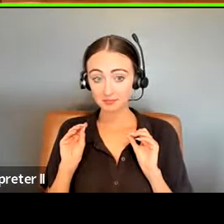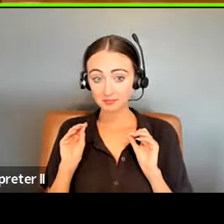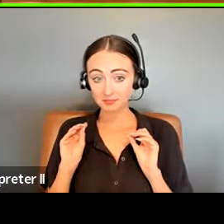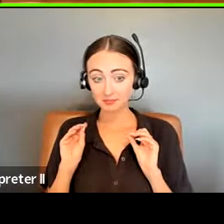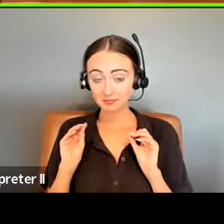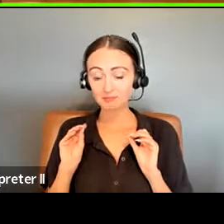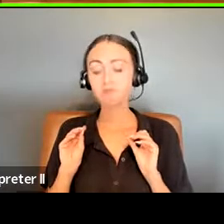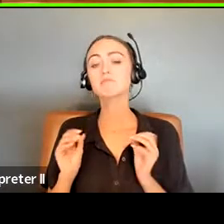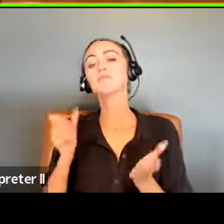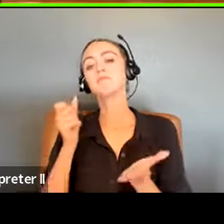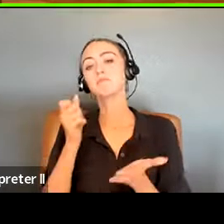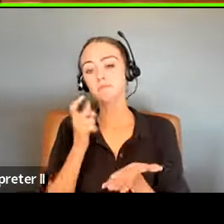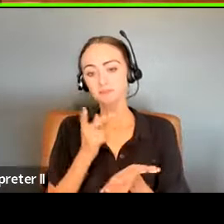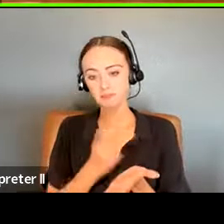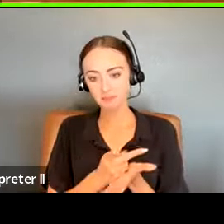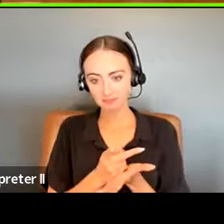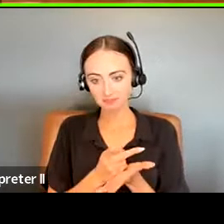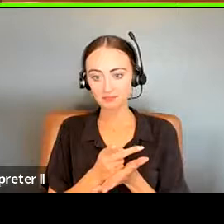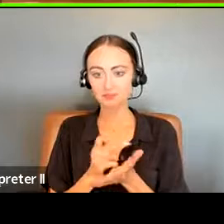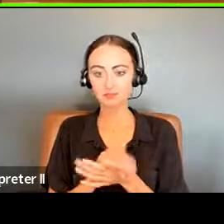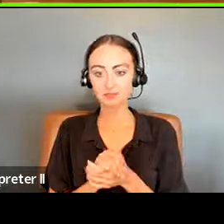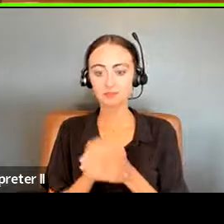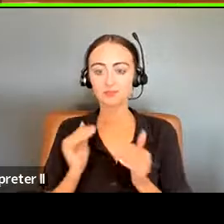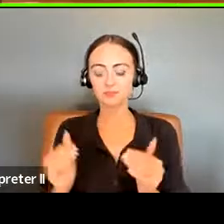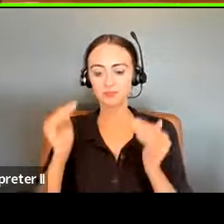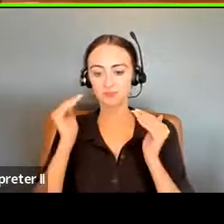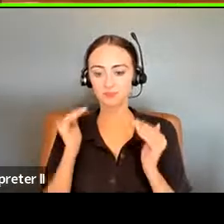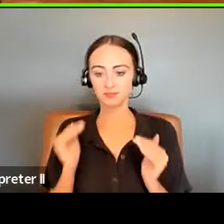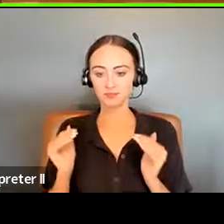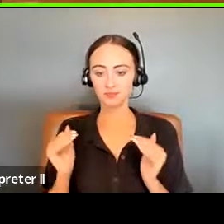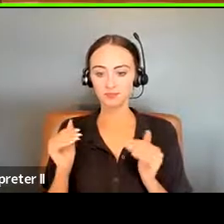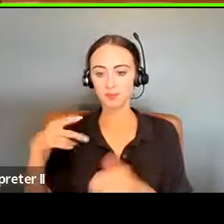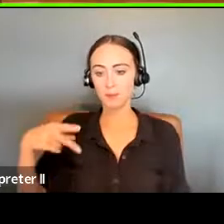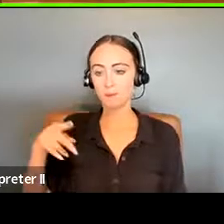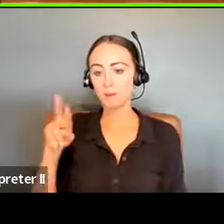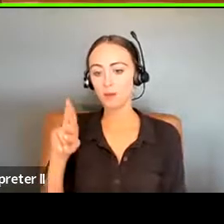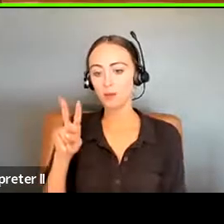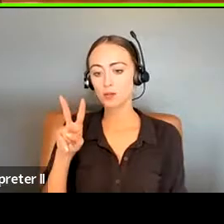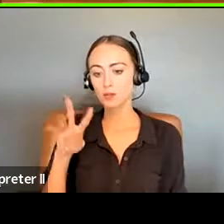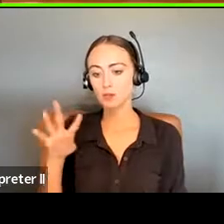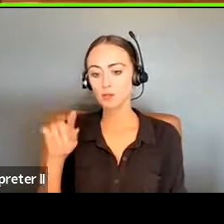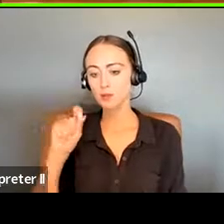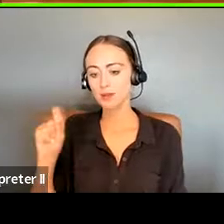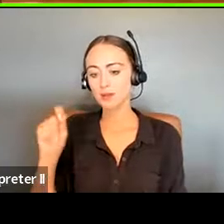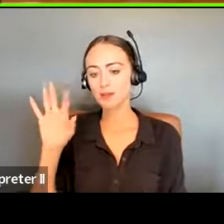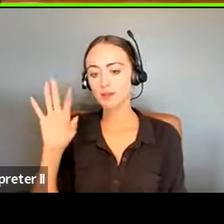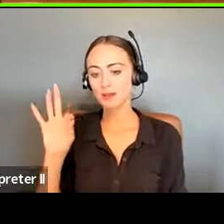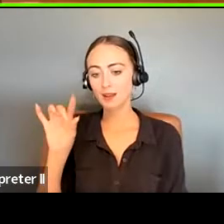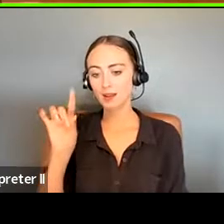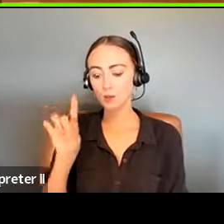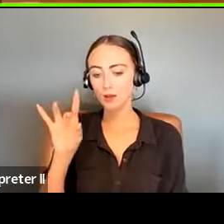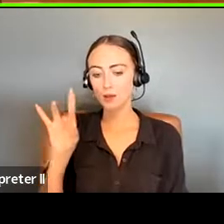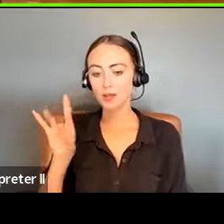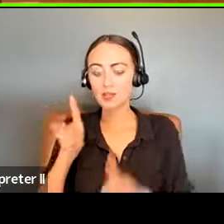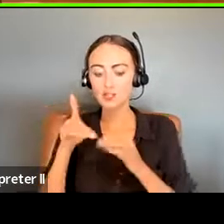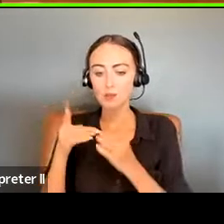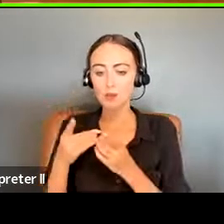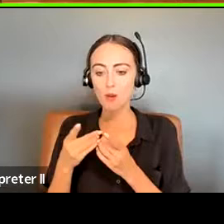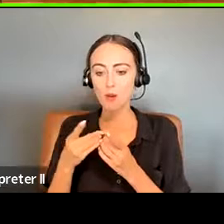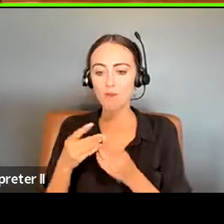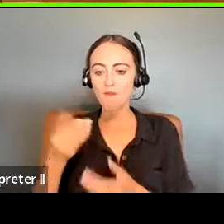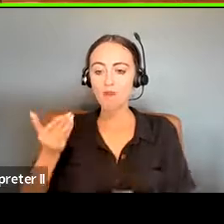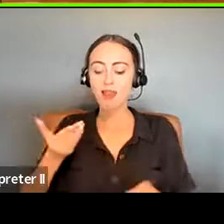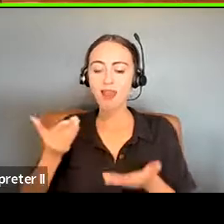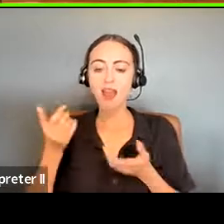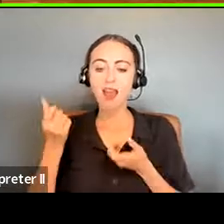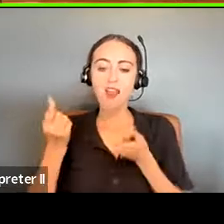The bill is approved unanimously. The next measure is PR 24-918, Department for Hire Vehicles